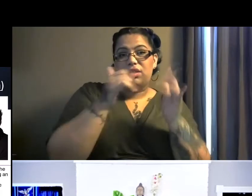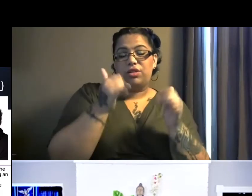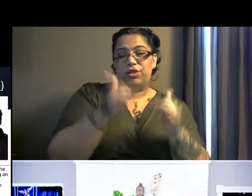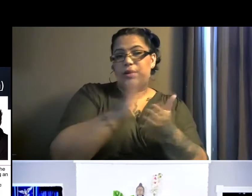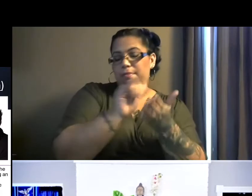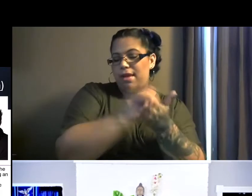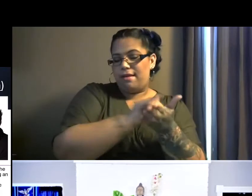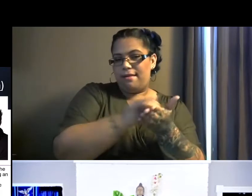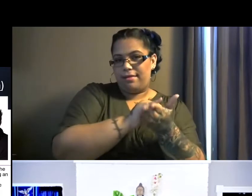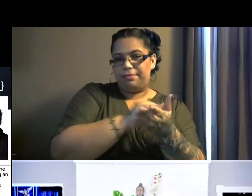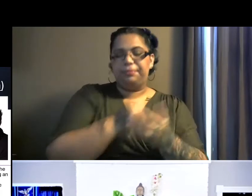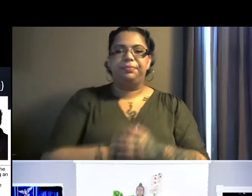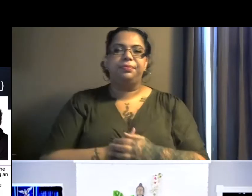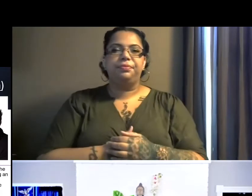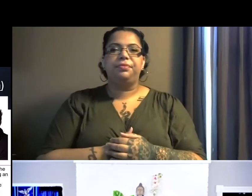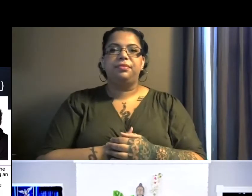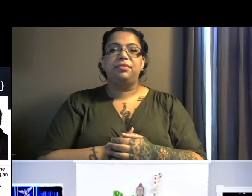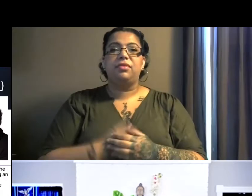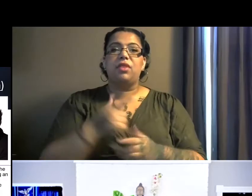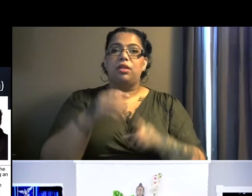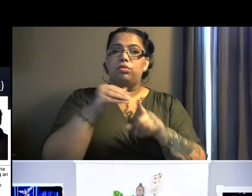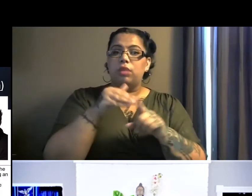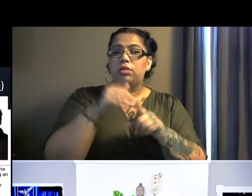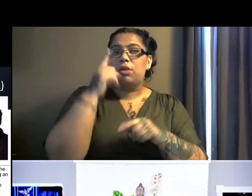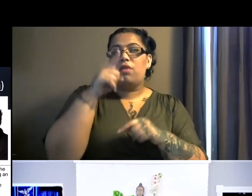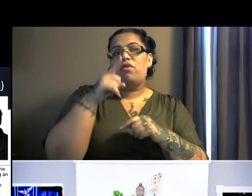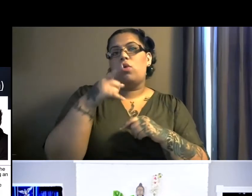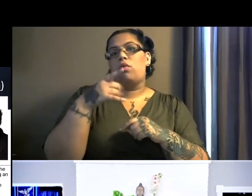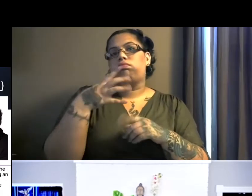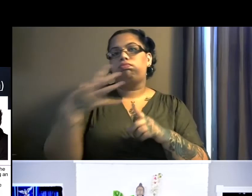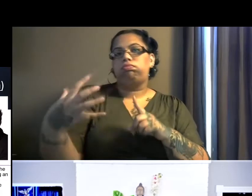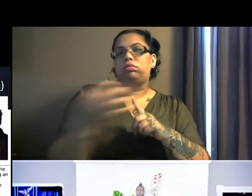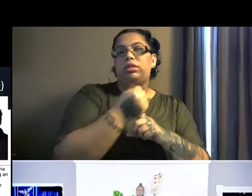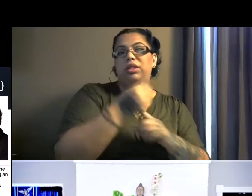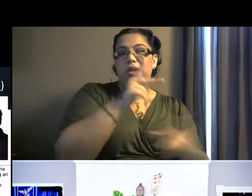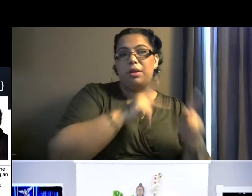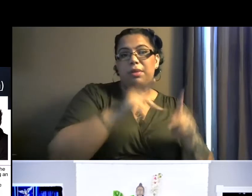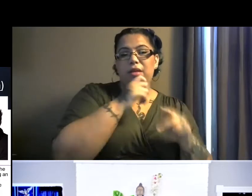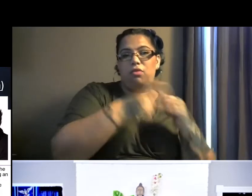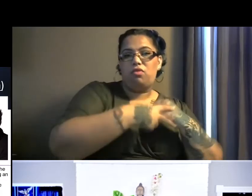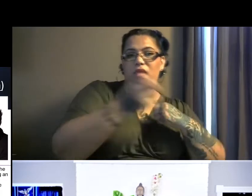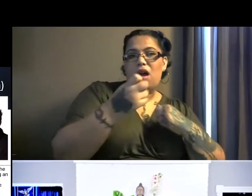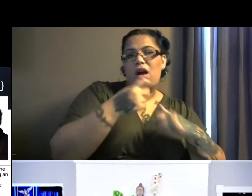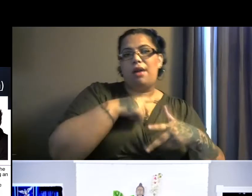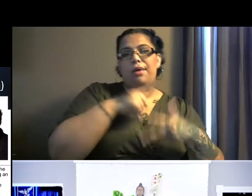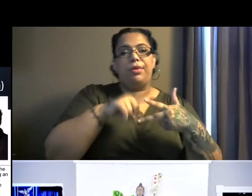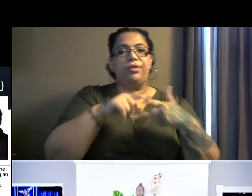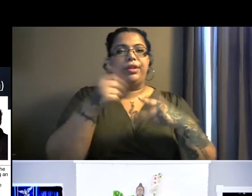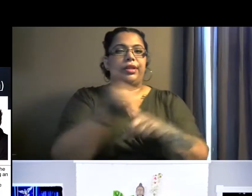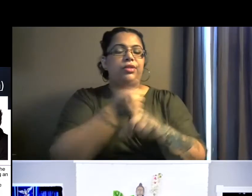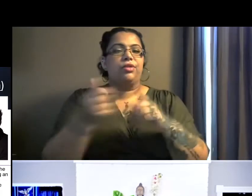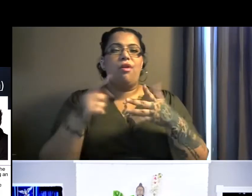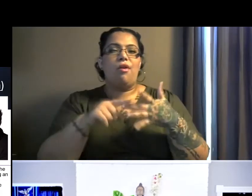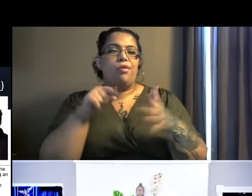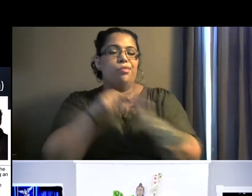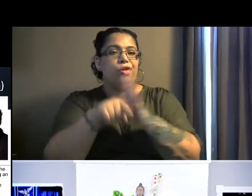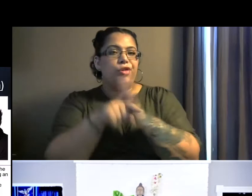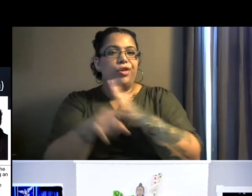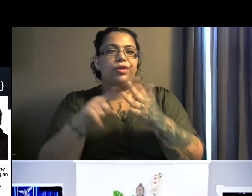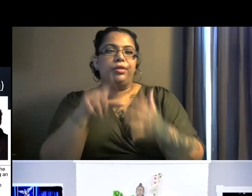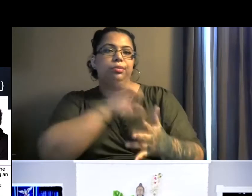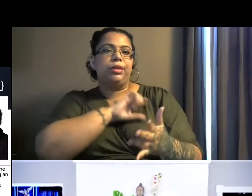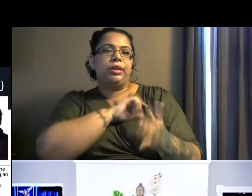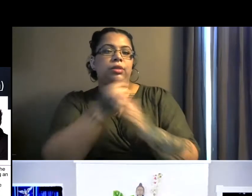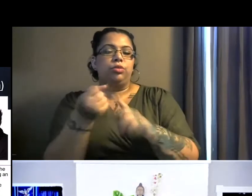And she was responsible for prosecuting robbery, assault, murder, police